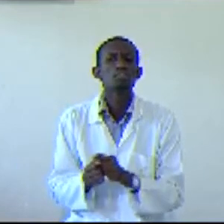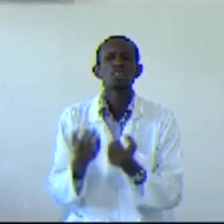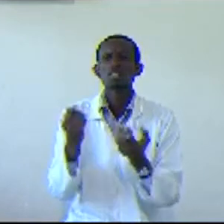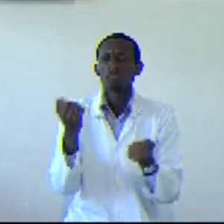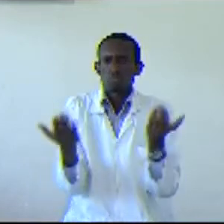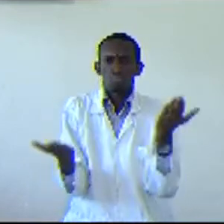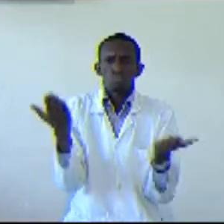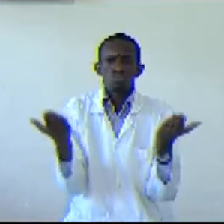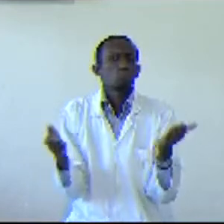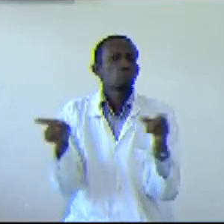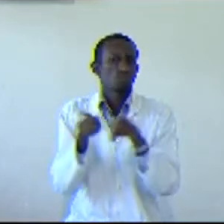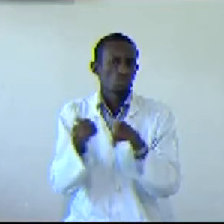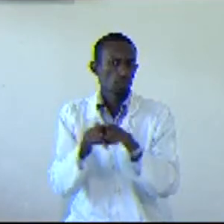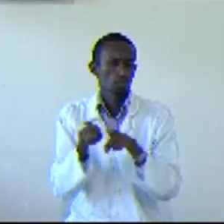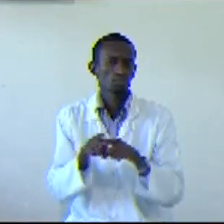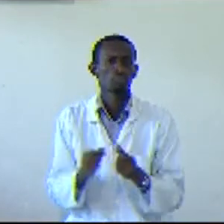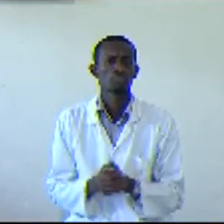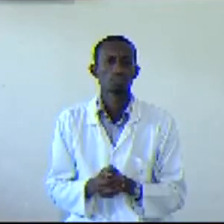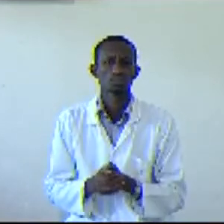mass. Good.